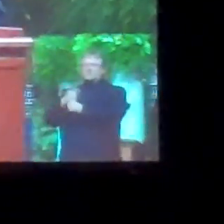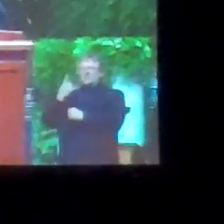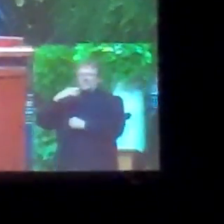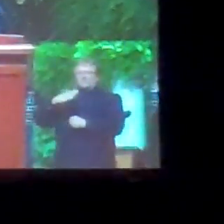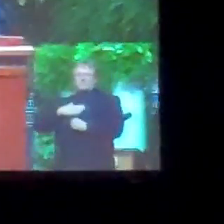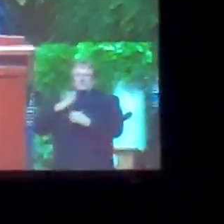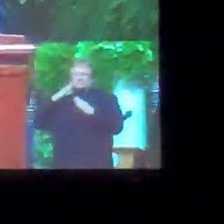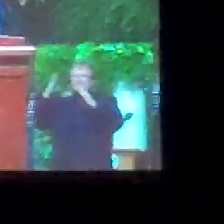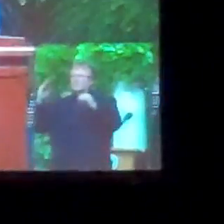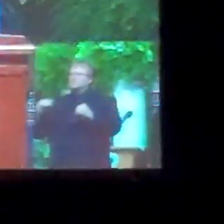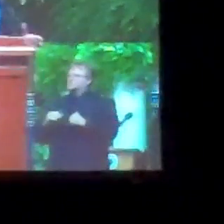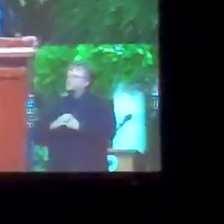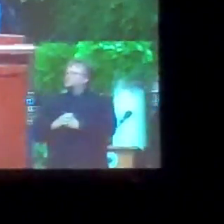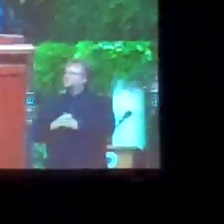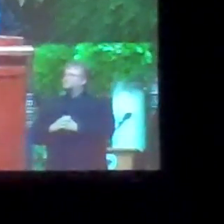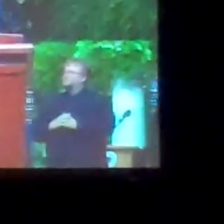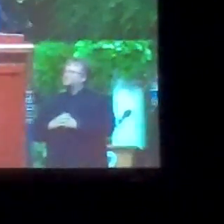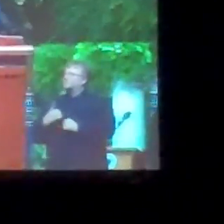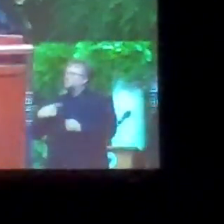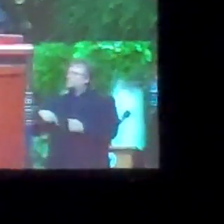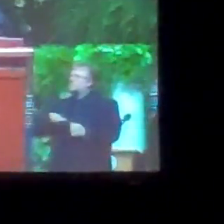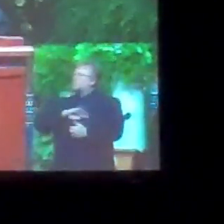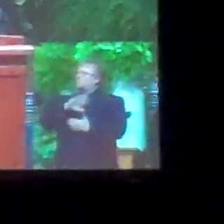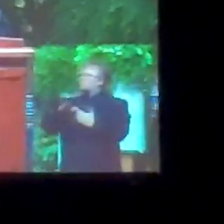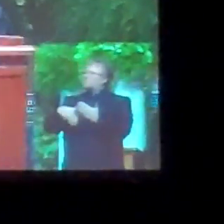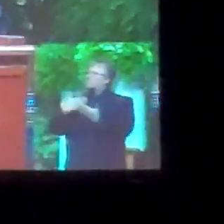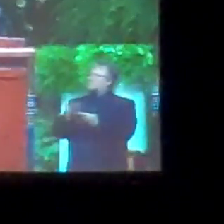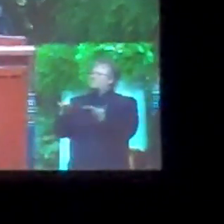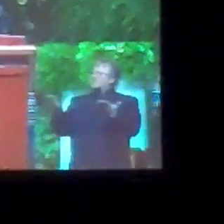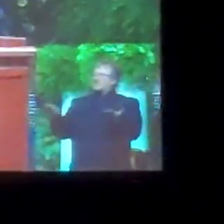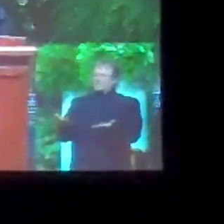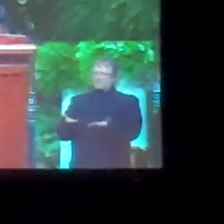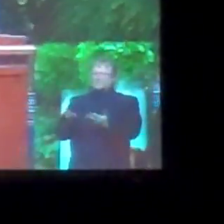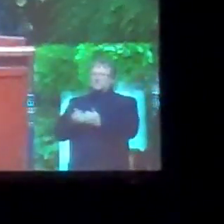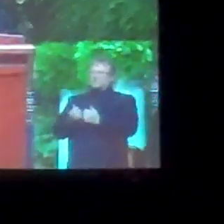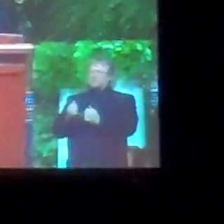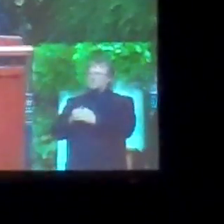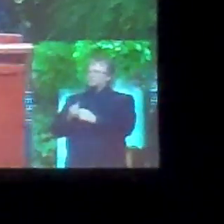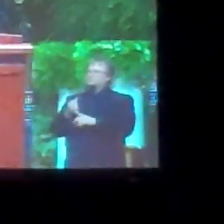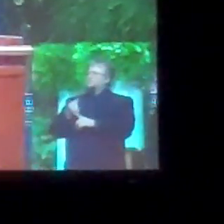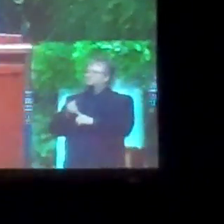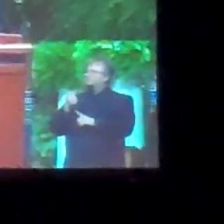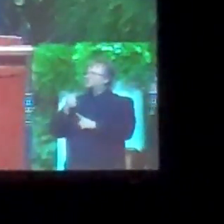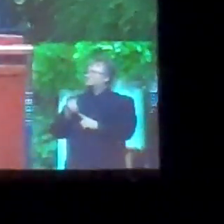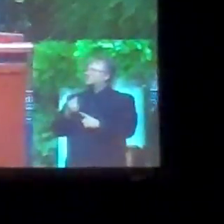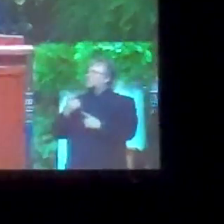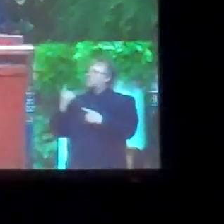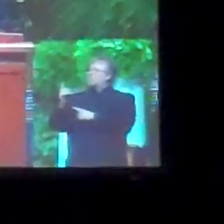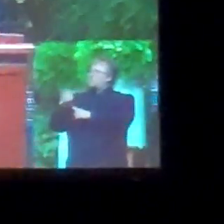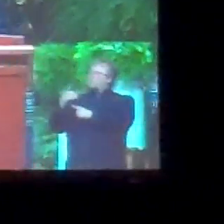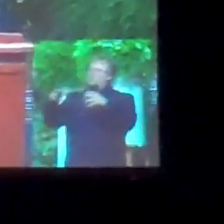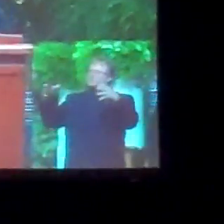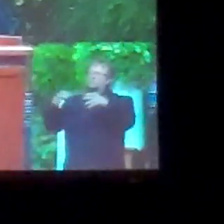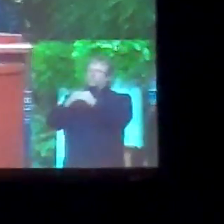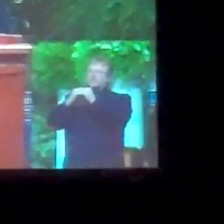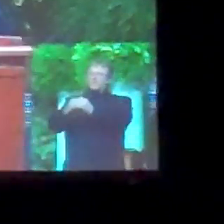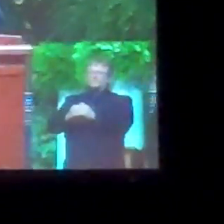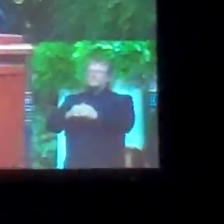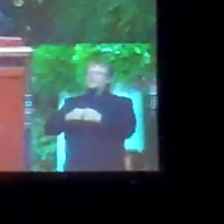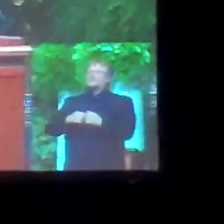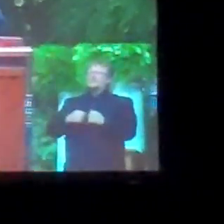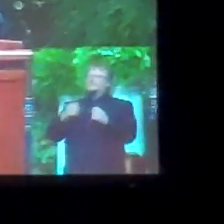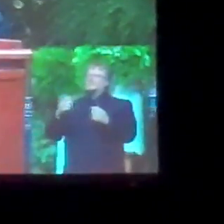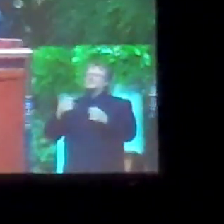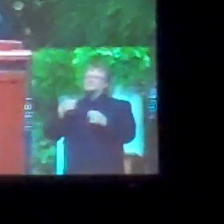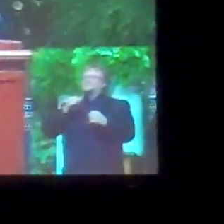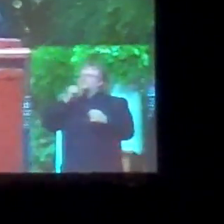expectation. We've all reached this day by unique path. And beyond this one moment that we hold together, this infinite shared sense of